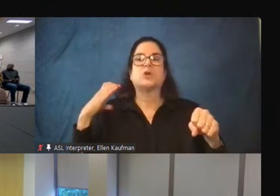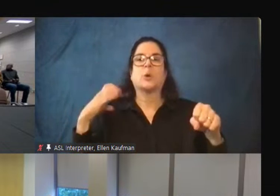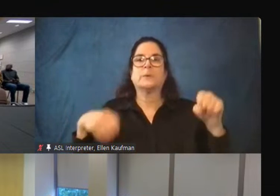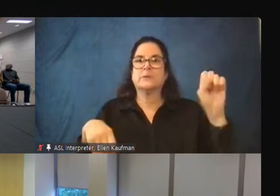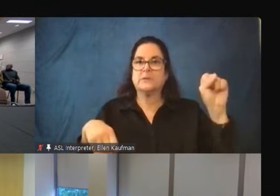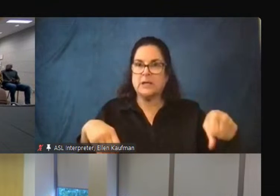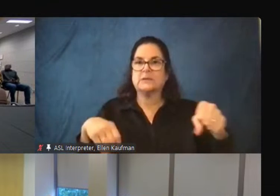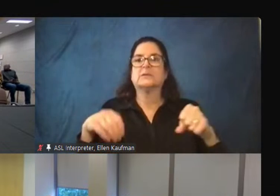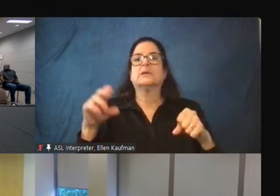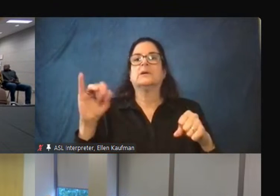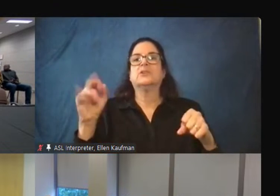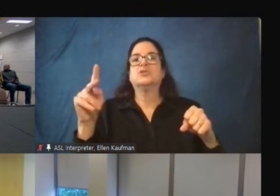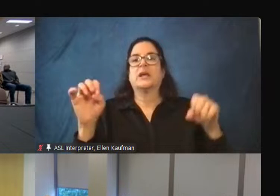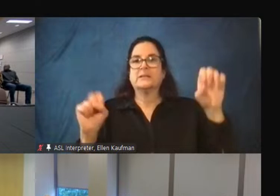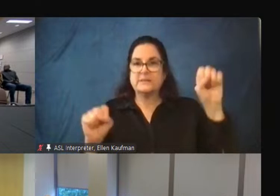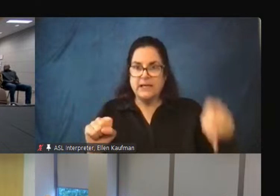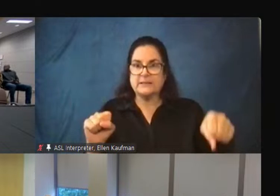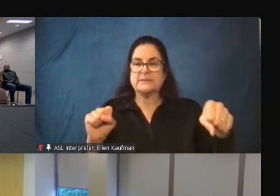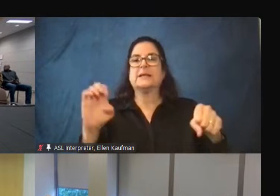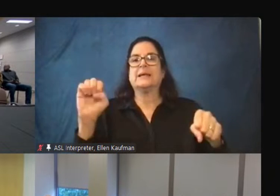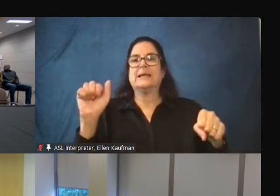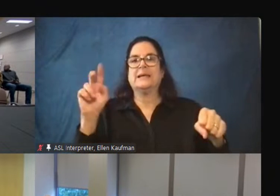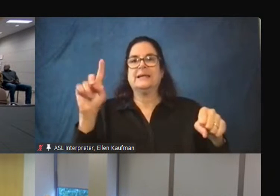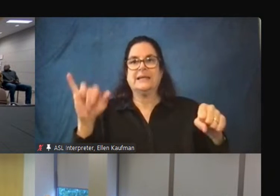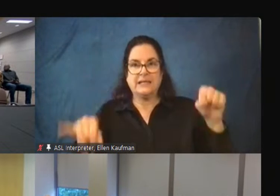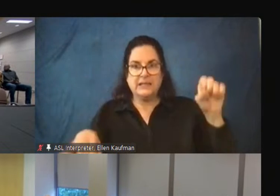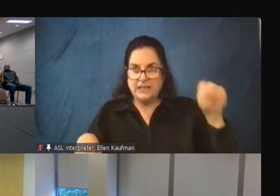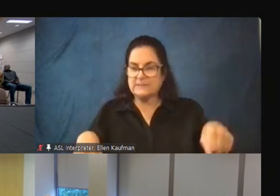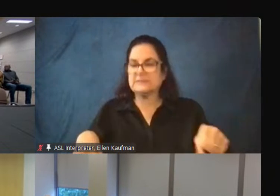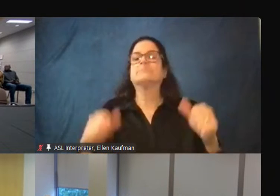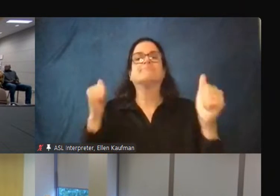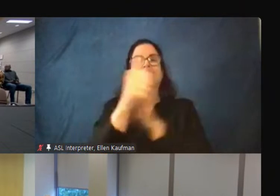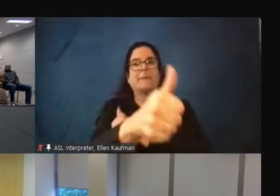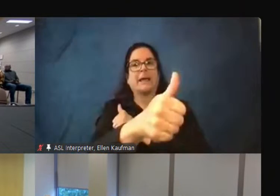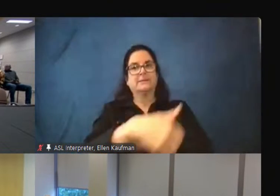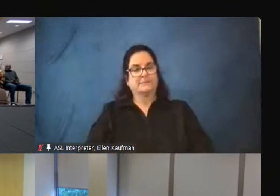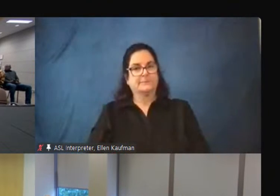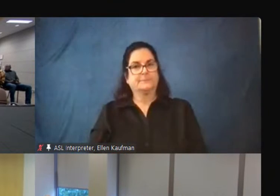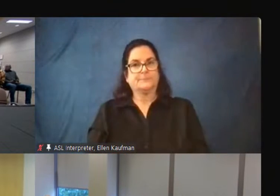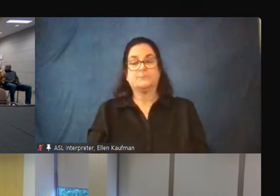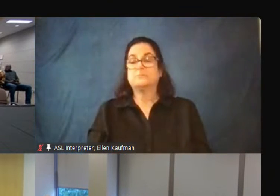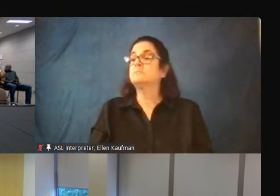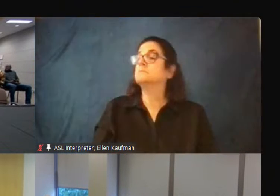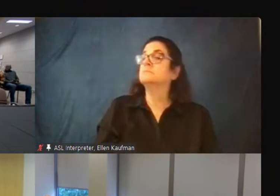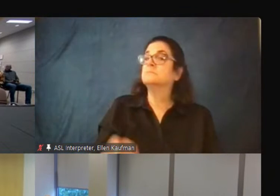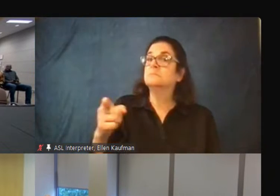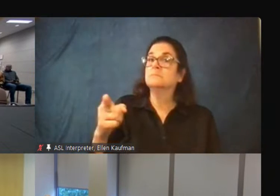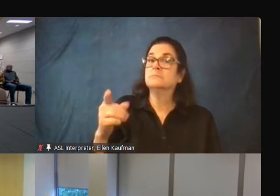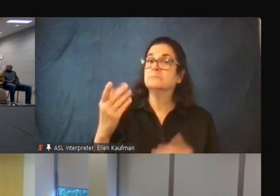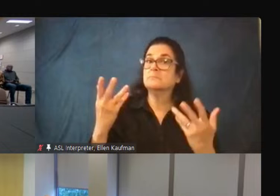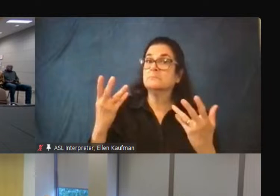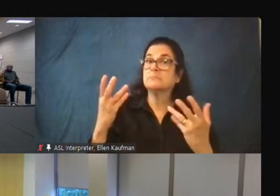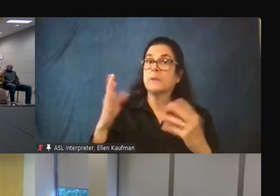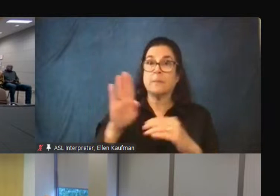Jakes? Yes. Director Eady? Yes. Director Jakes, the motion passes. Since there's no further business to come before the committee, may I have a motion to